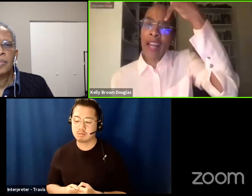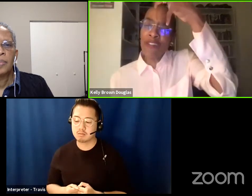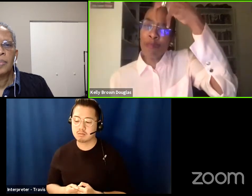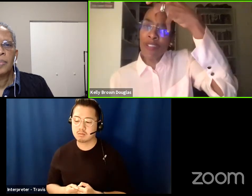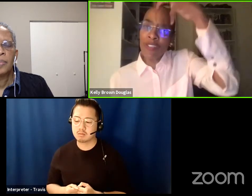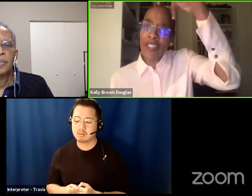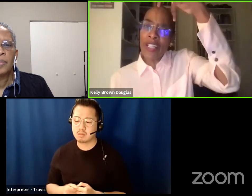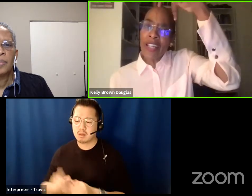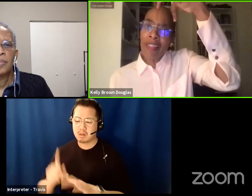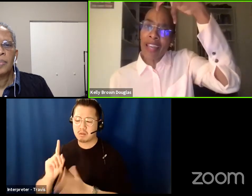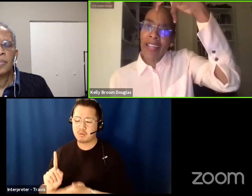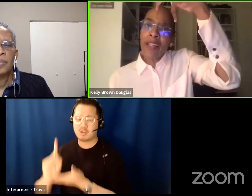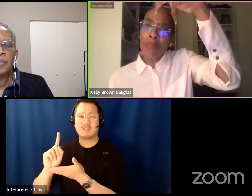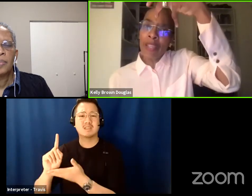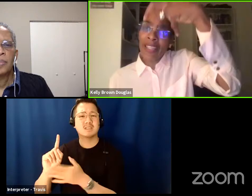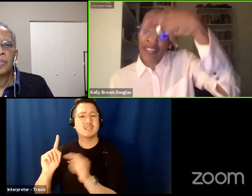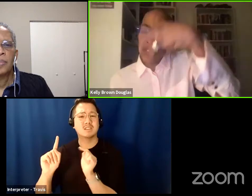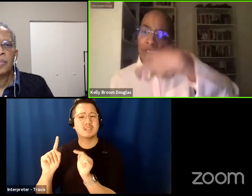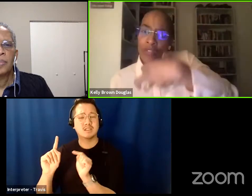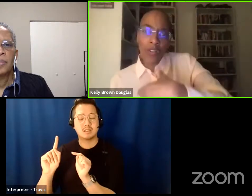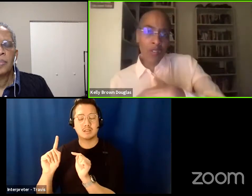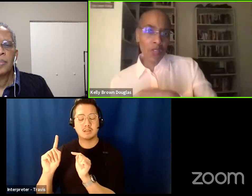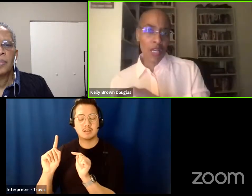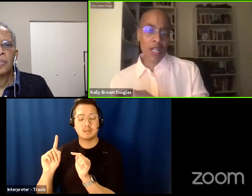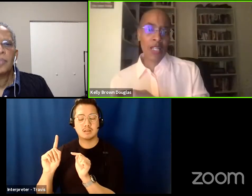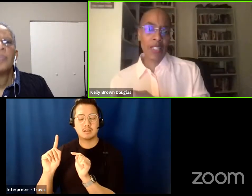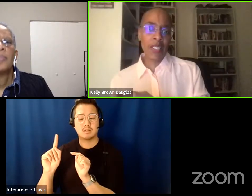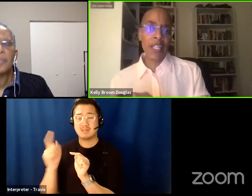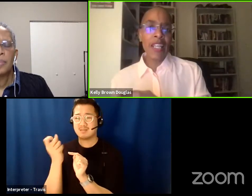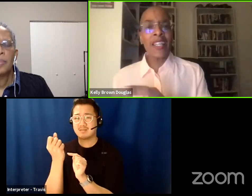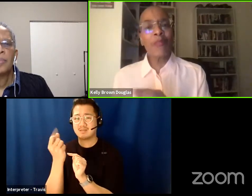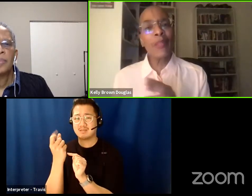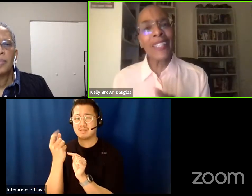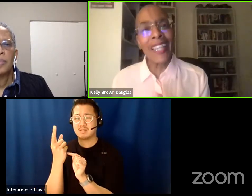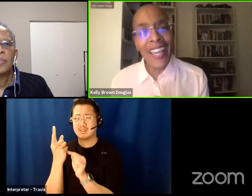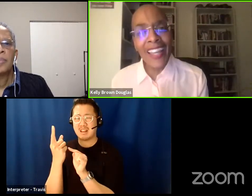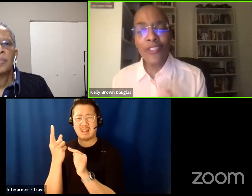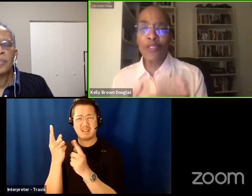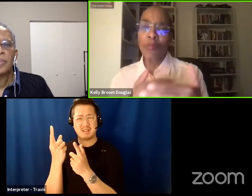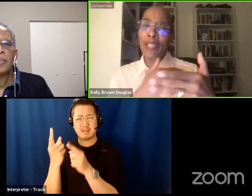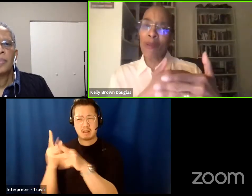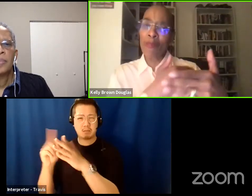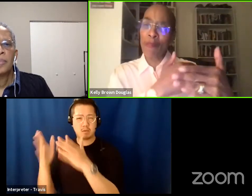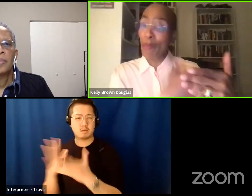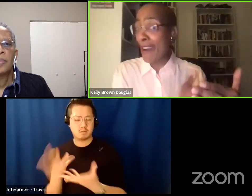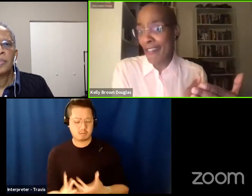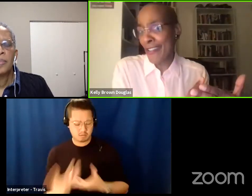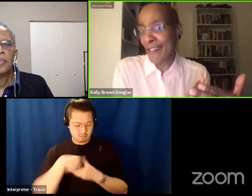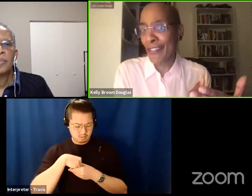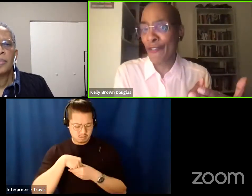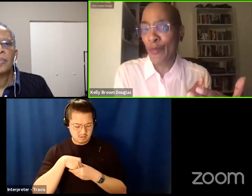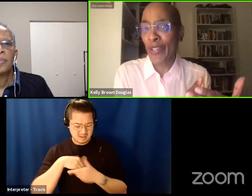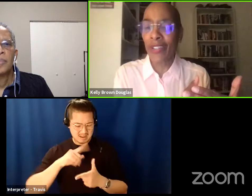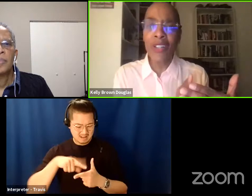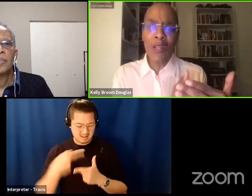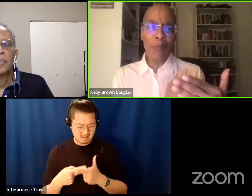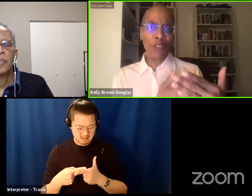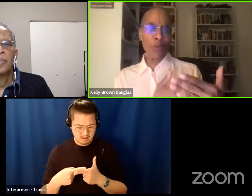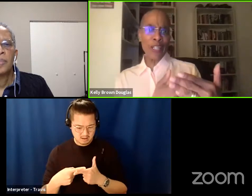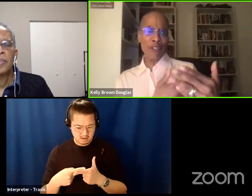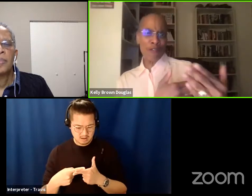this kind of privilege that is internalized and begins to become the barrier, if you